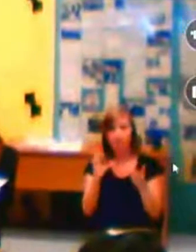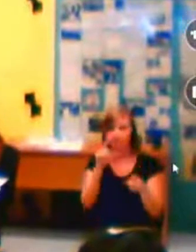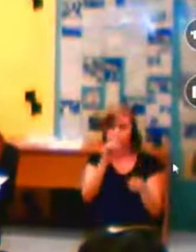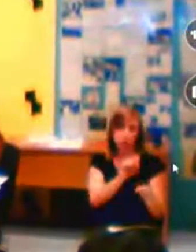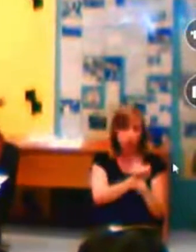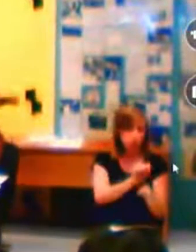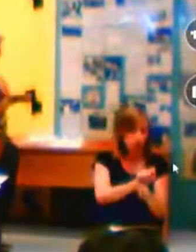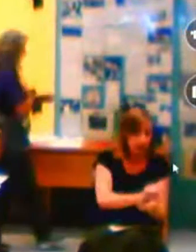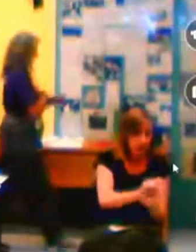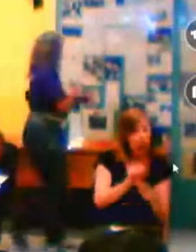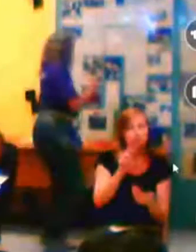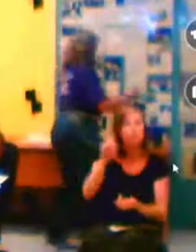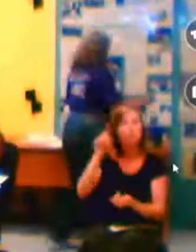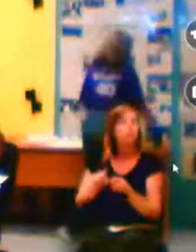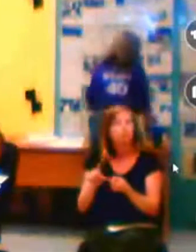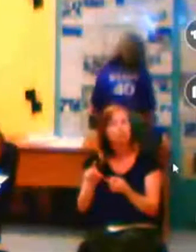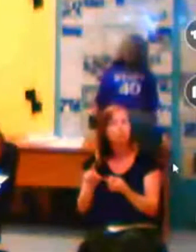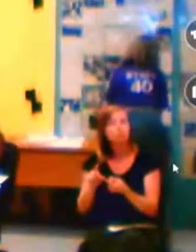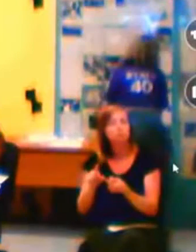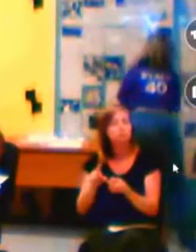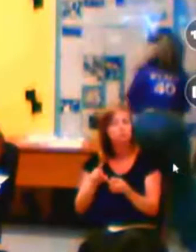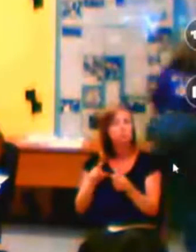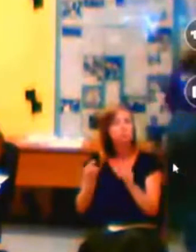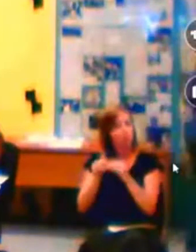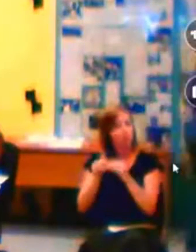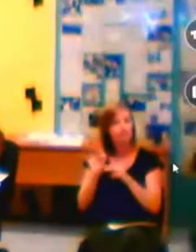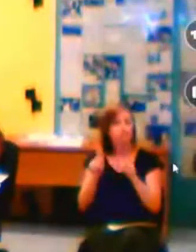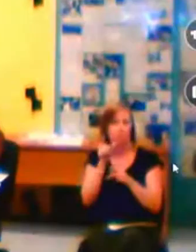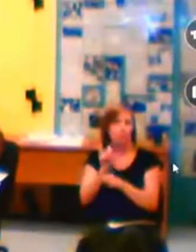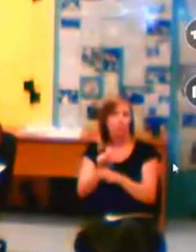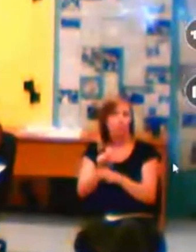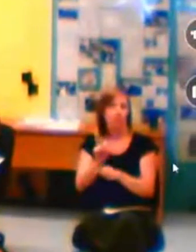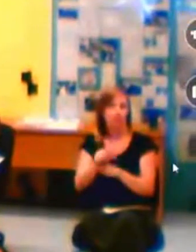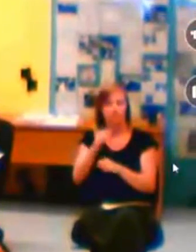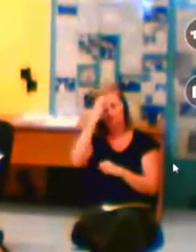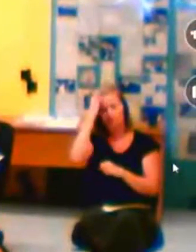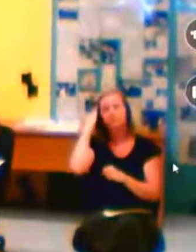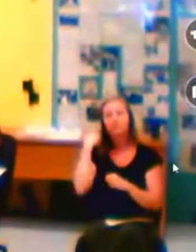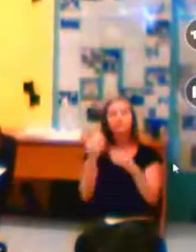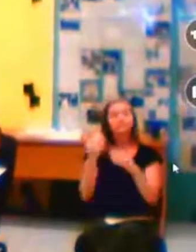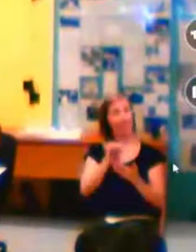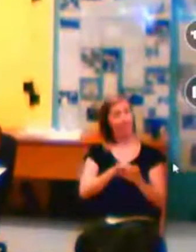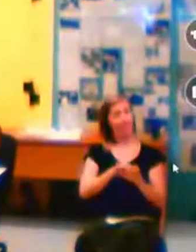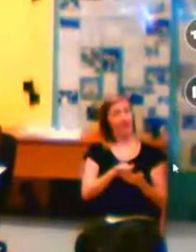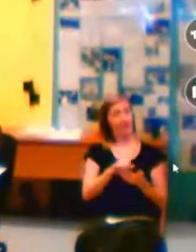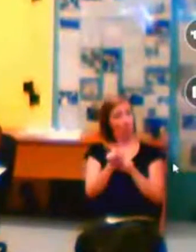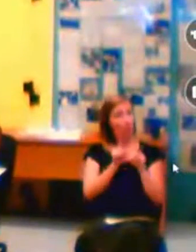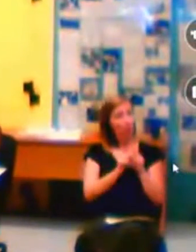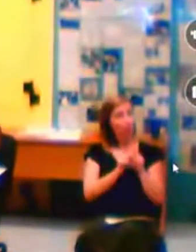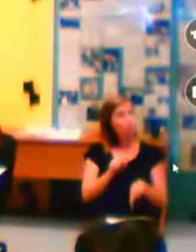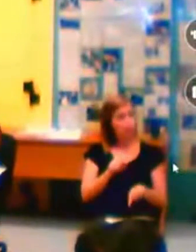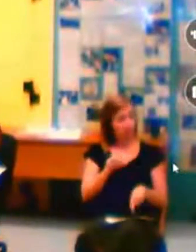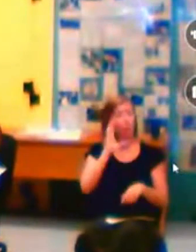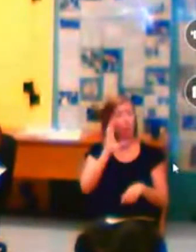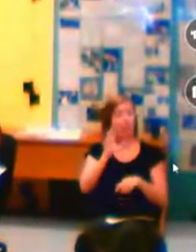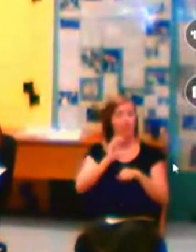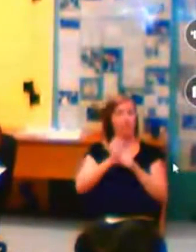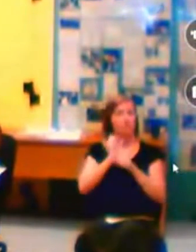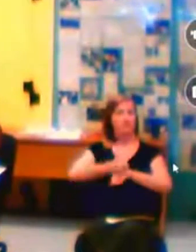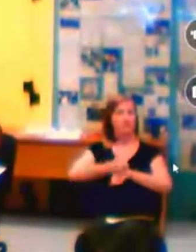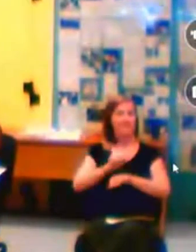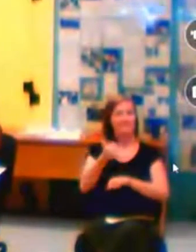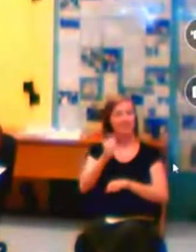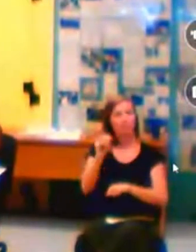your employer pays part of it and you pay part of it. Look, you end up paying either reduced wages, reduced working hours, or